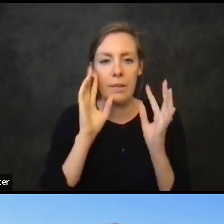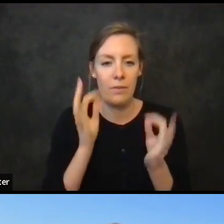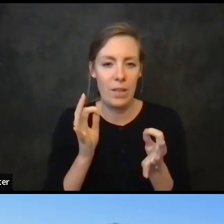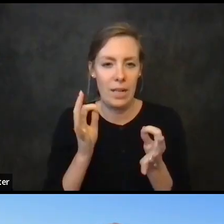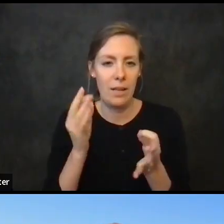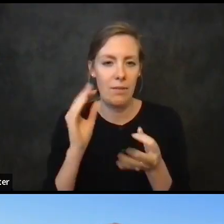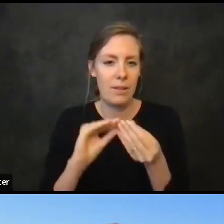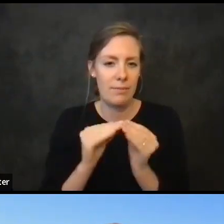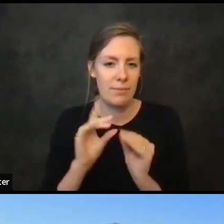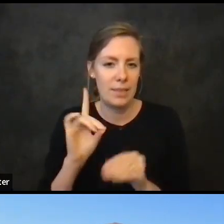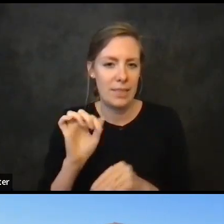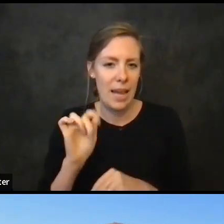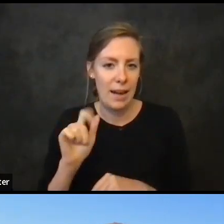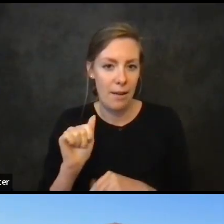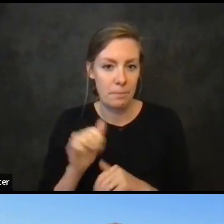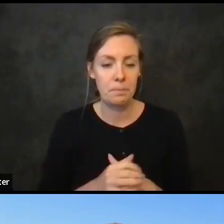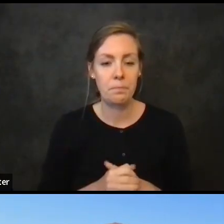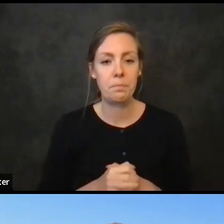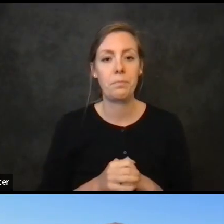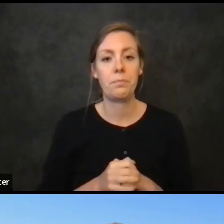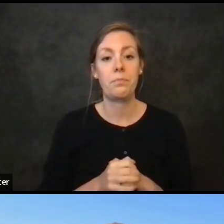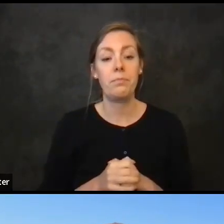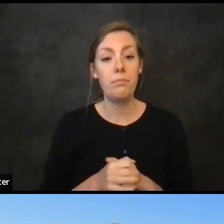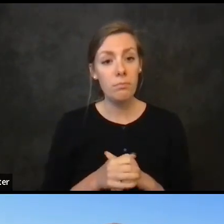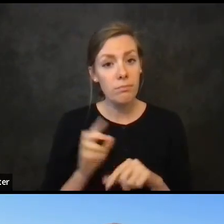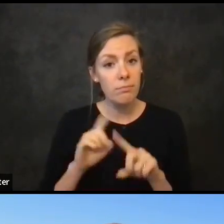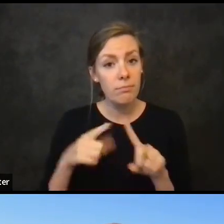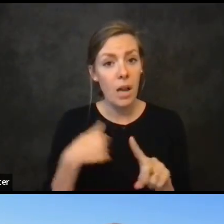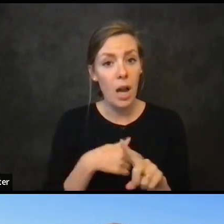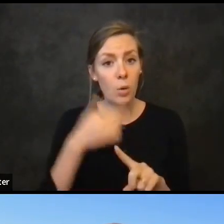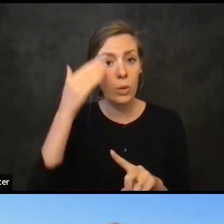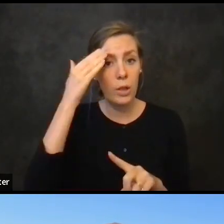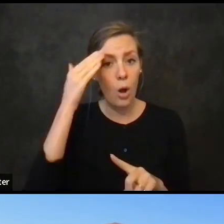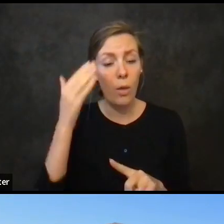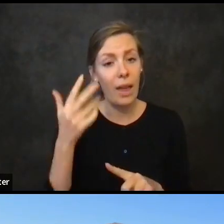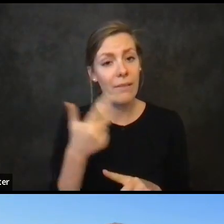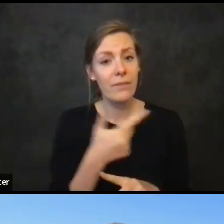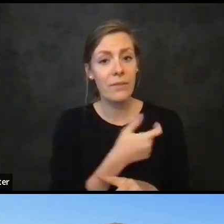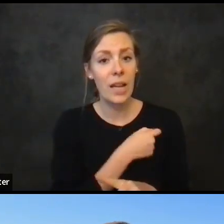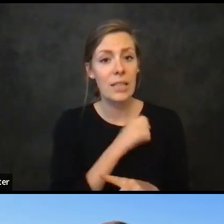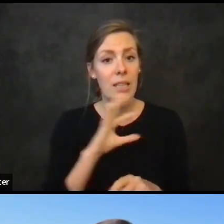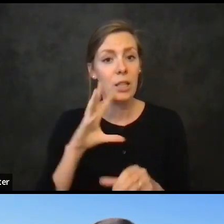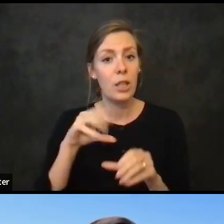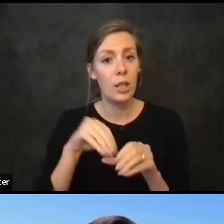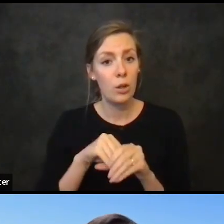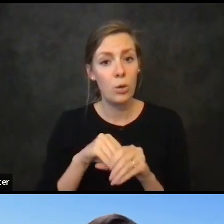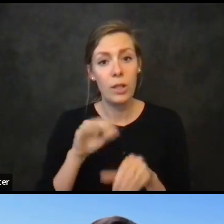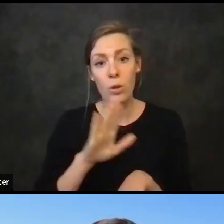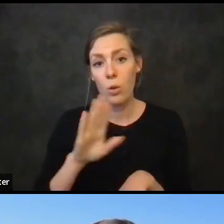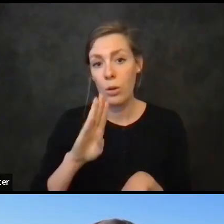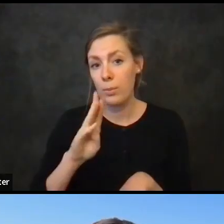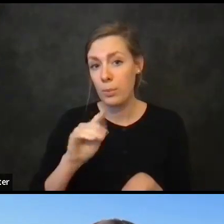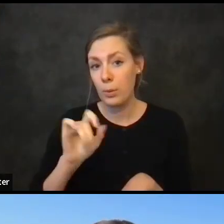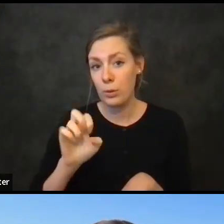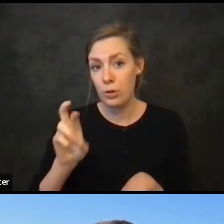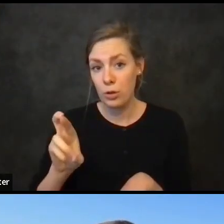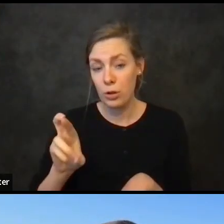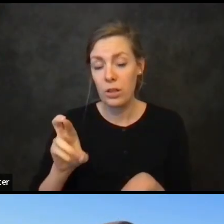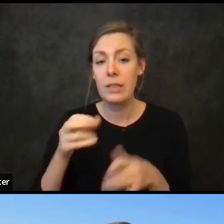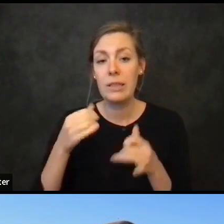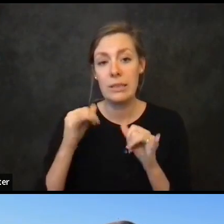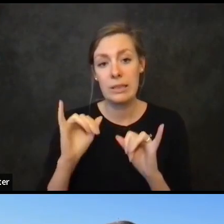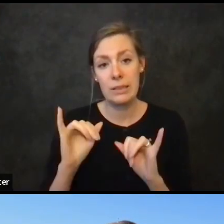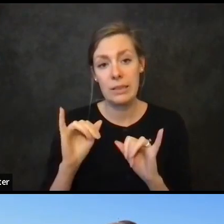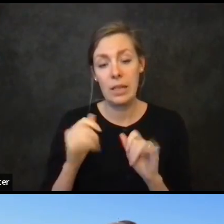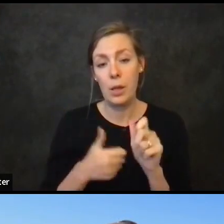about in a moment. What we do know is that getting vaccinated, including getting your boosters, remains the safest